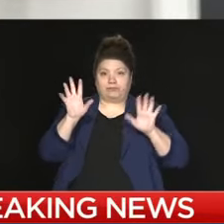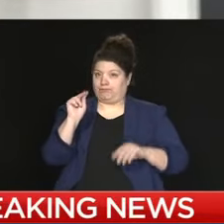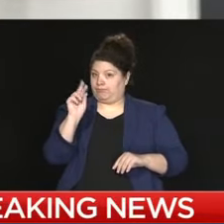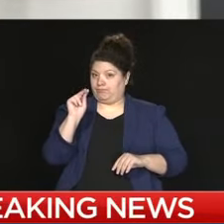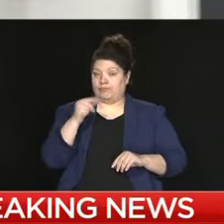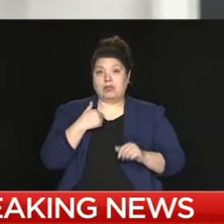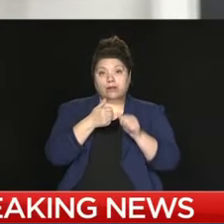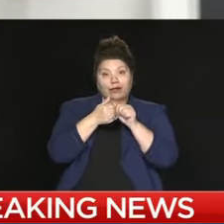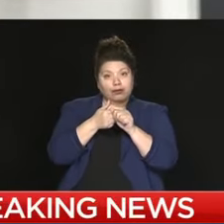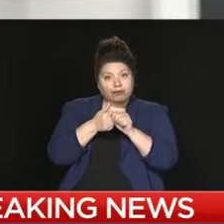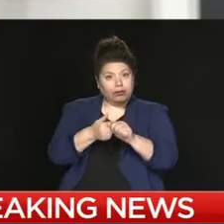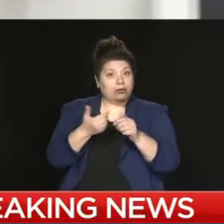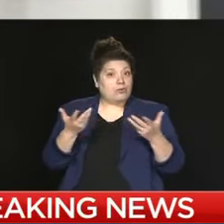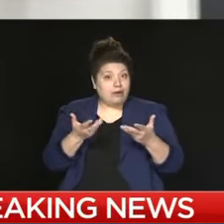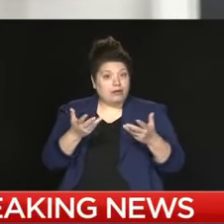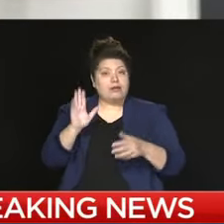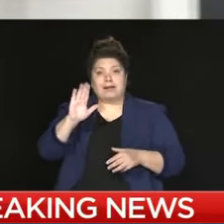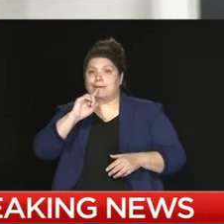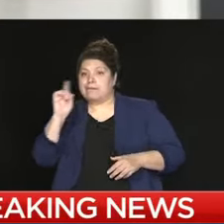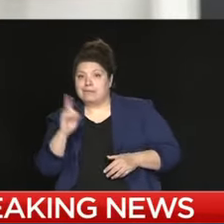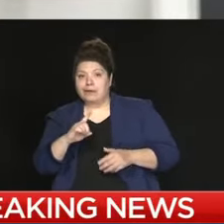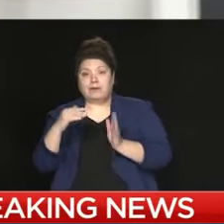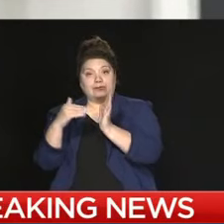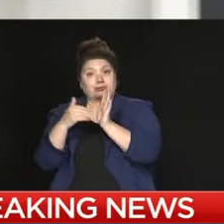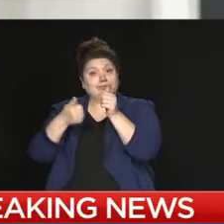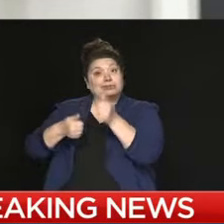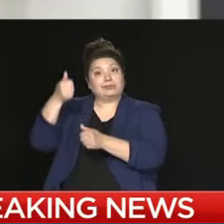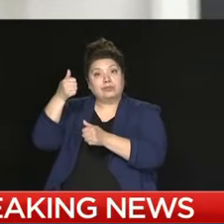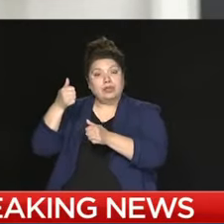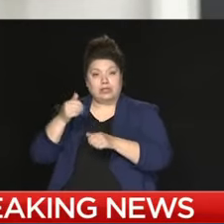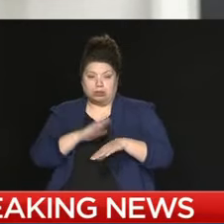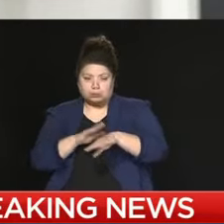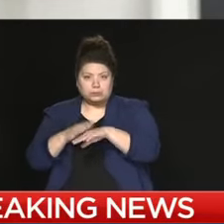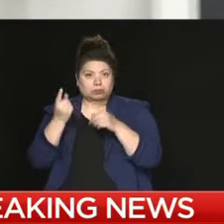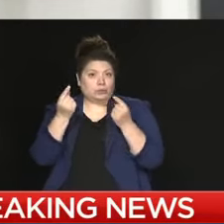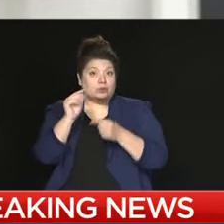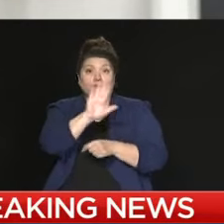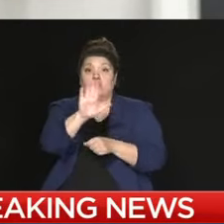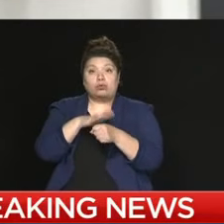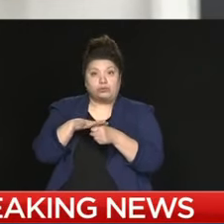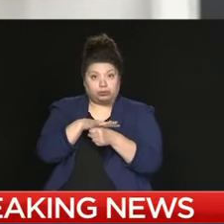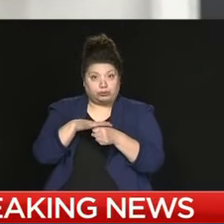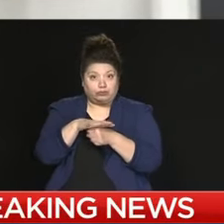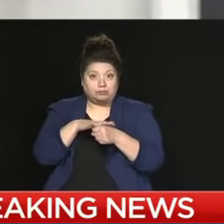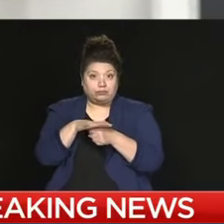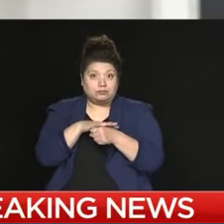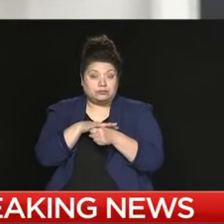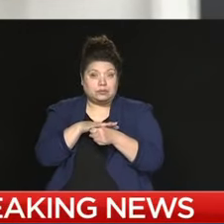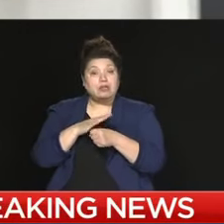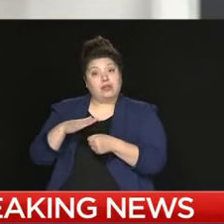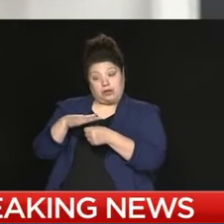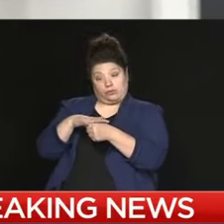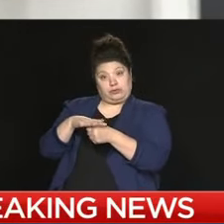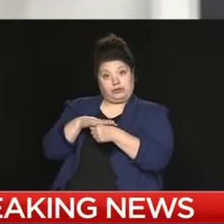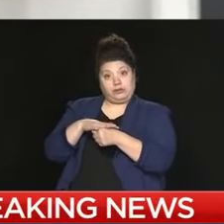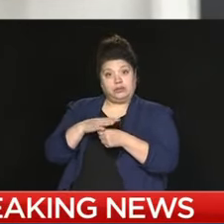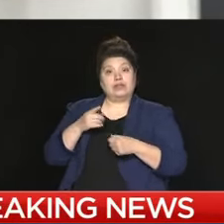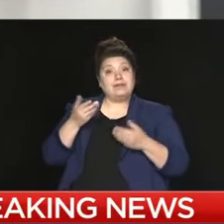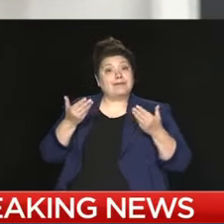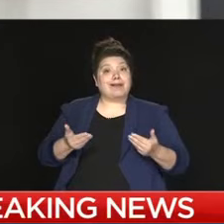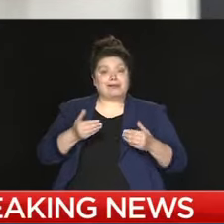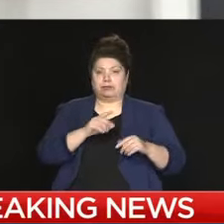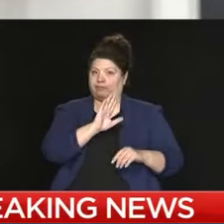follow local public health instructions as we move forward. For now, these instructions are the same for